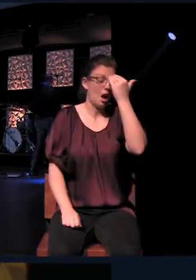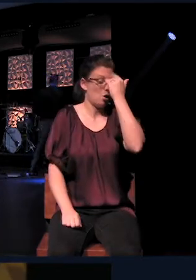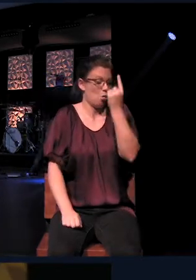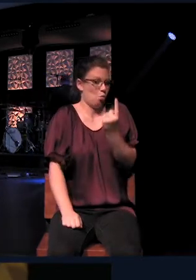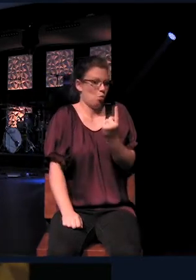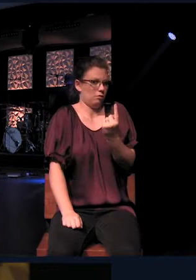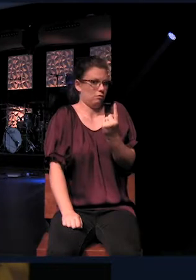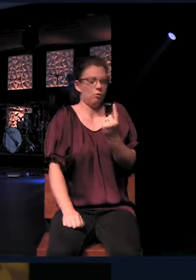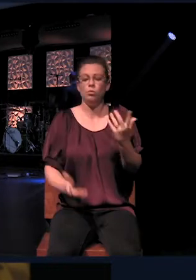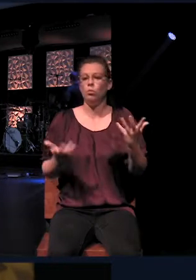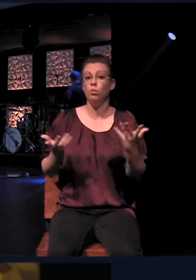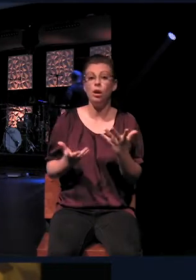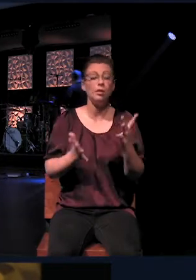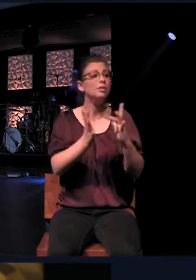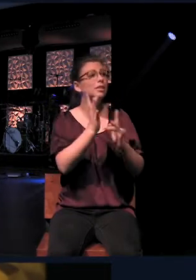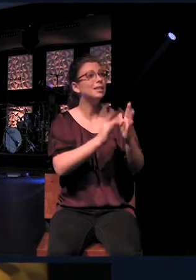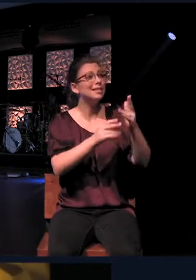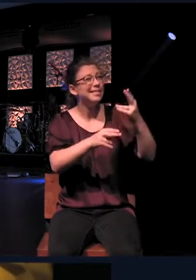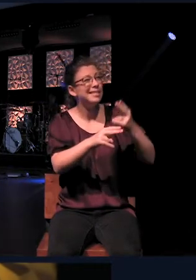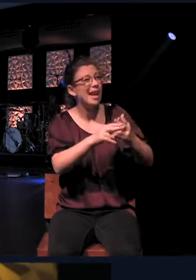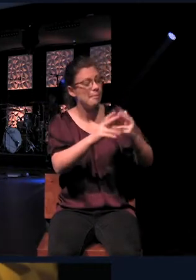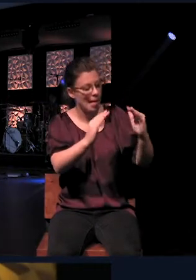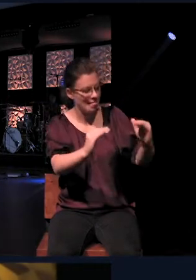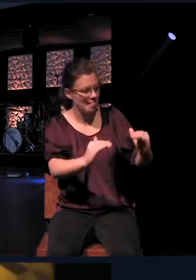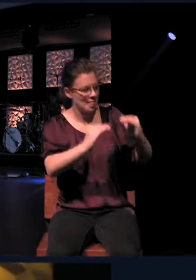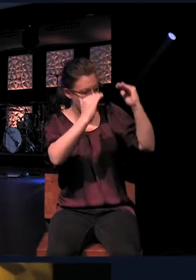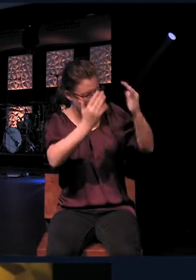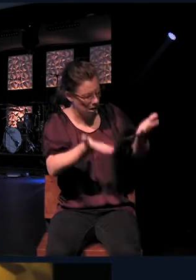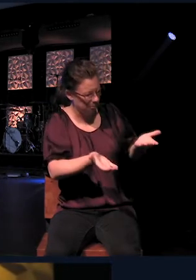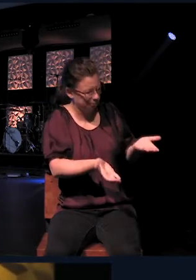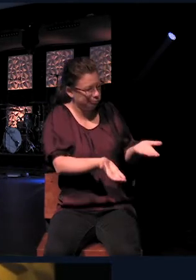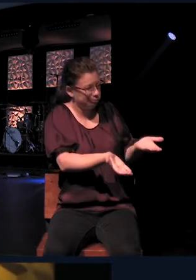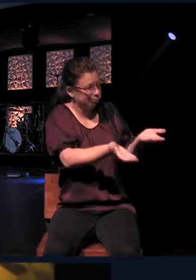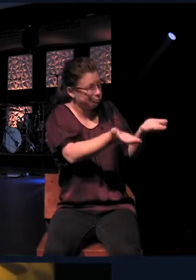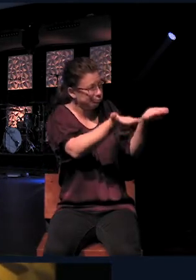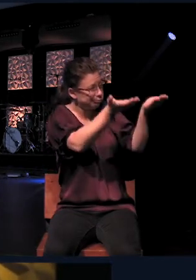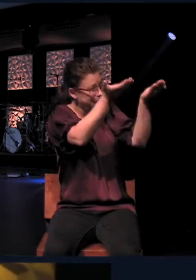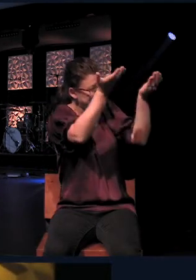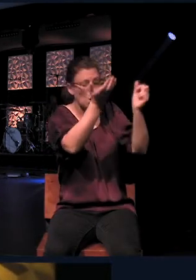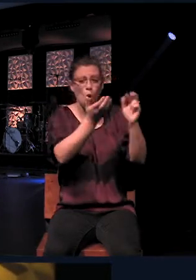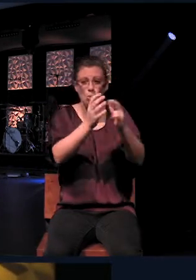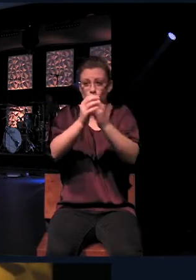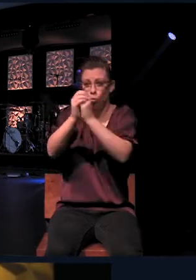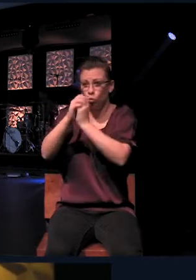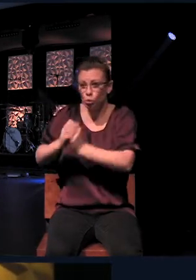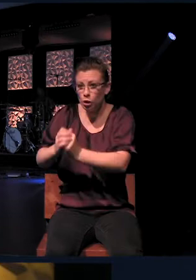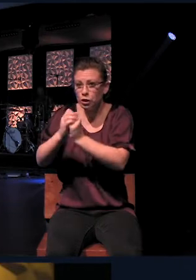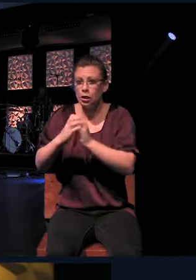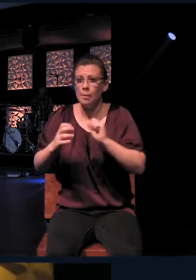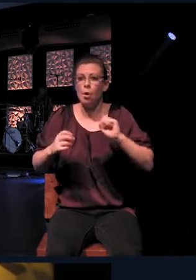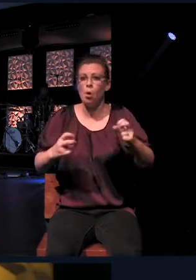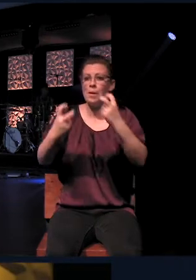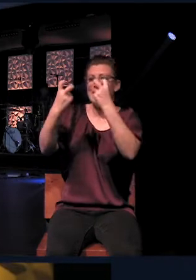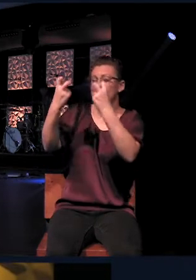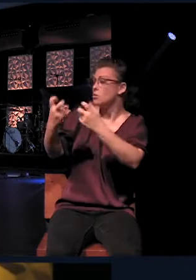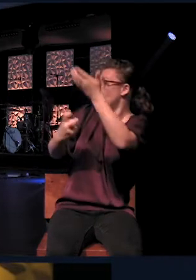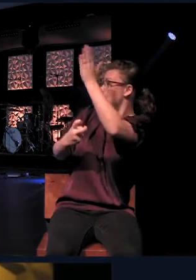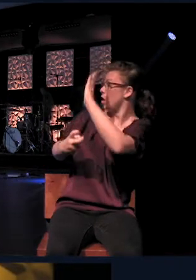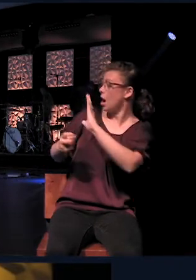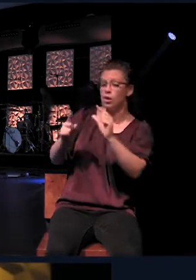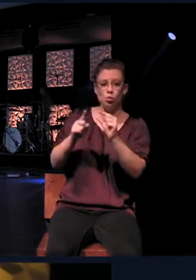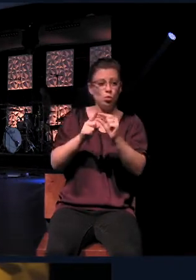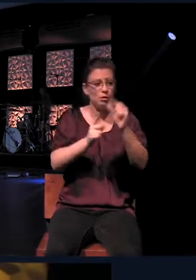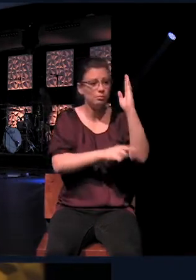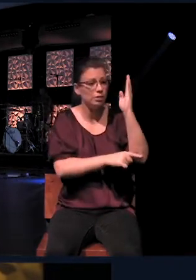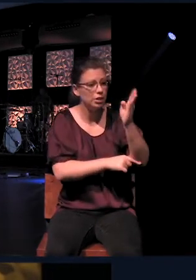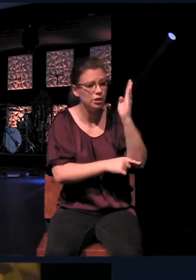Jesus, when we pray together, when we hear God's word together, when we encourage each other, the presence of God is